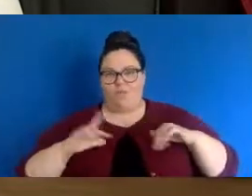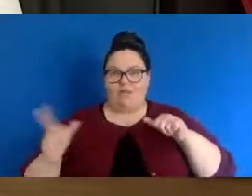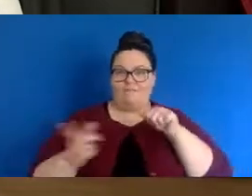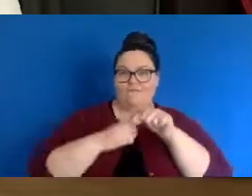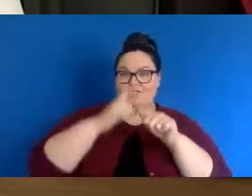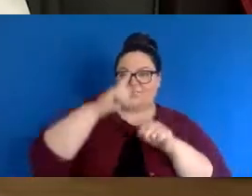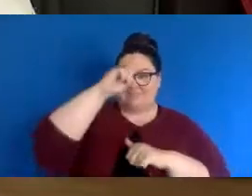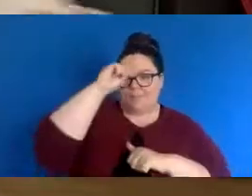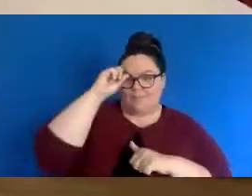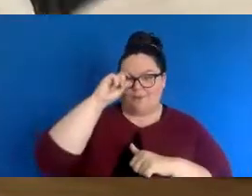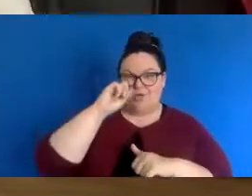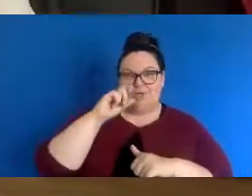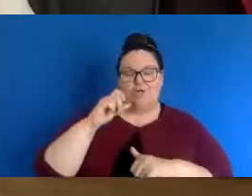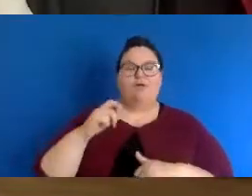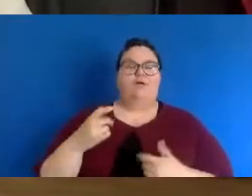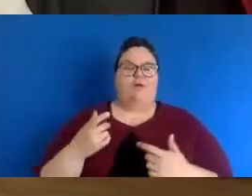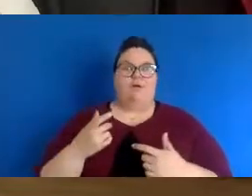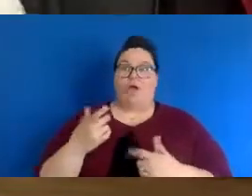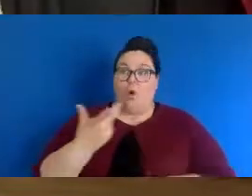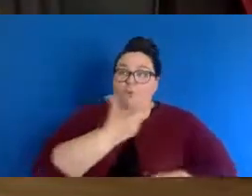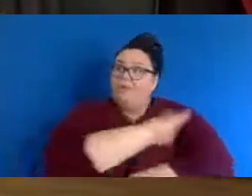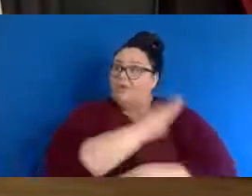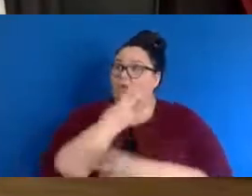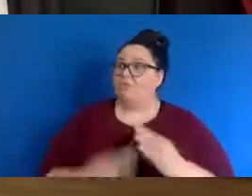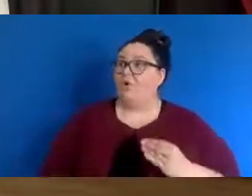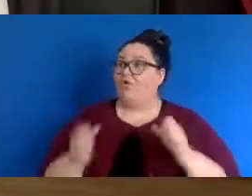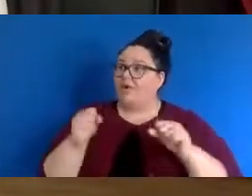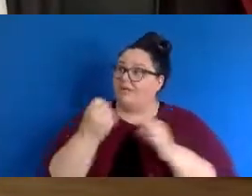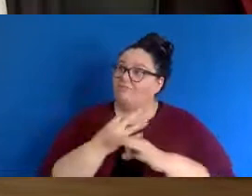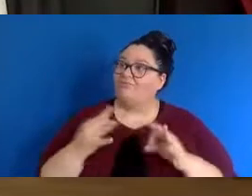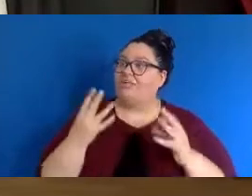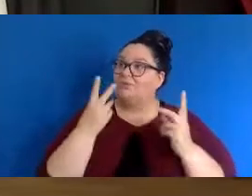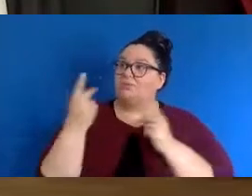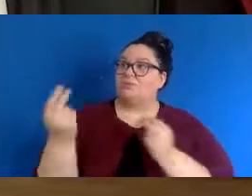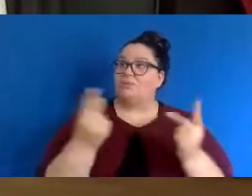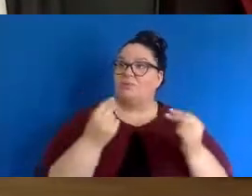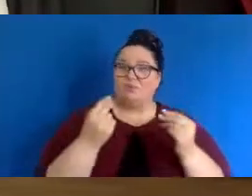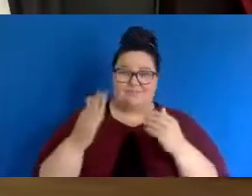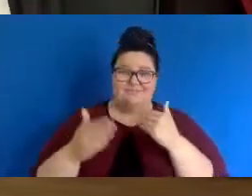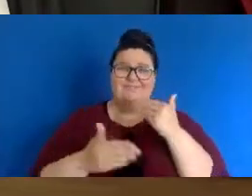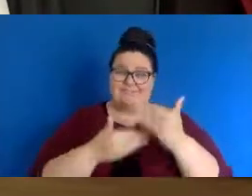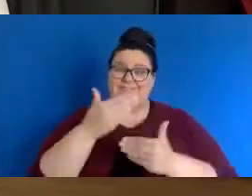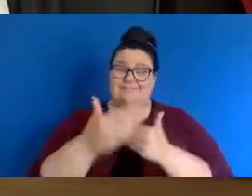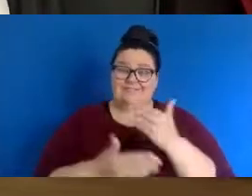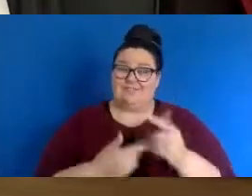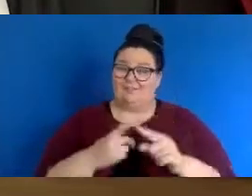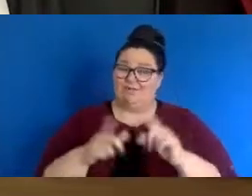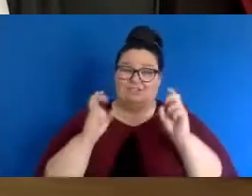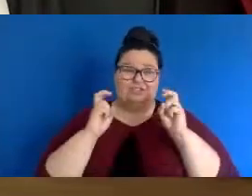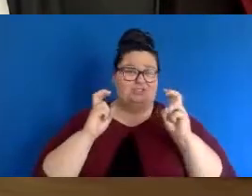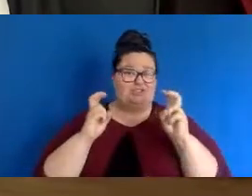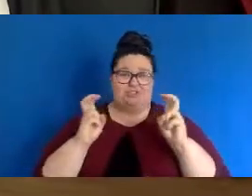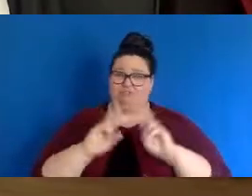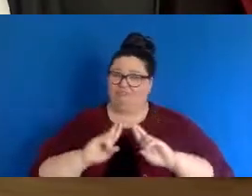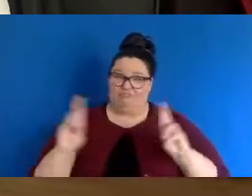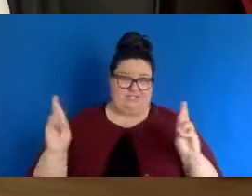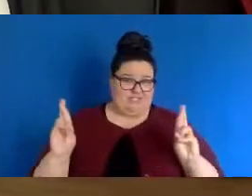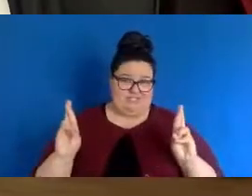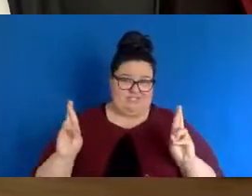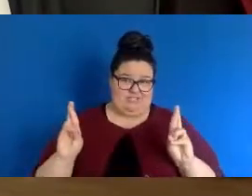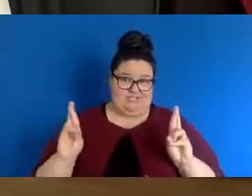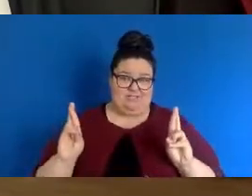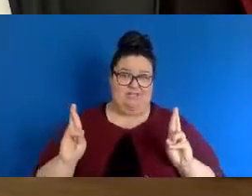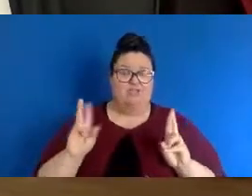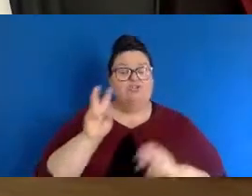fullest, especially those who are now fully vaccinated. We are moving in that direction, but please remember that we aren't there yet.